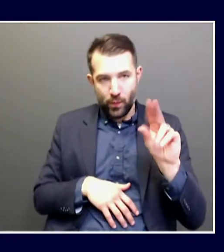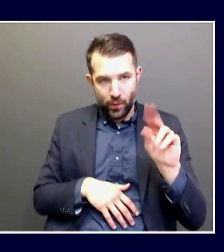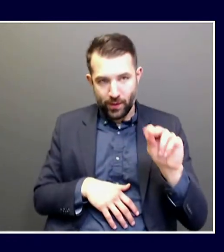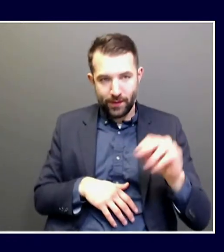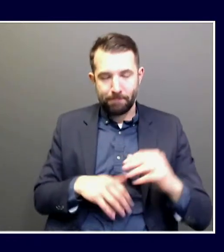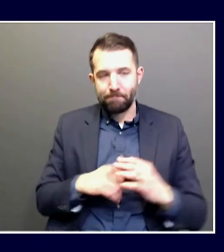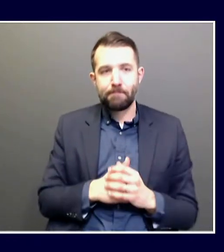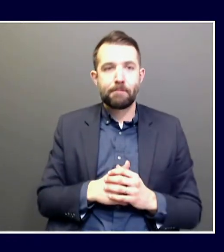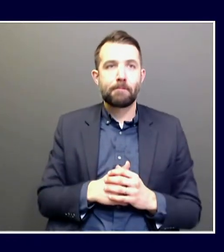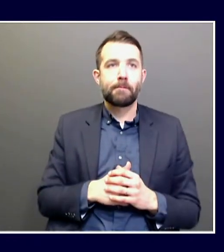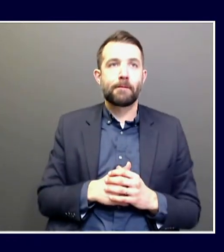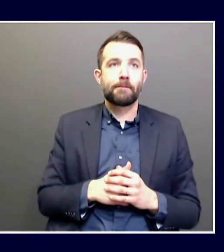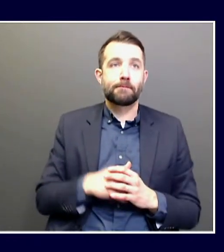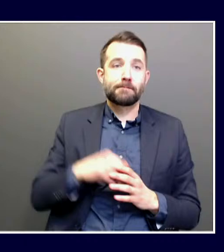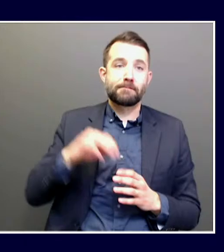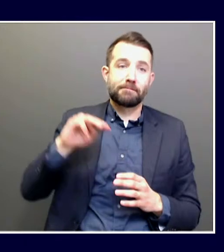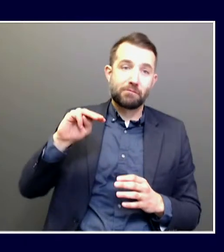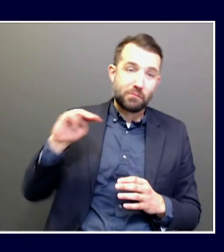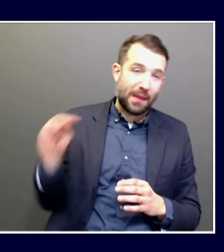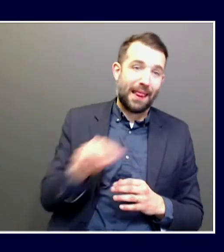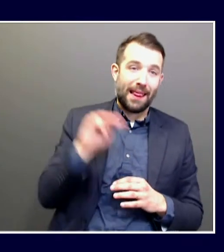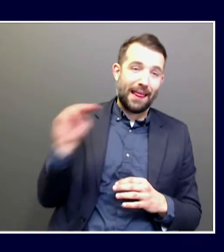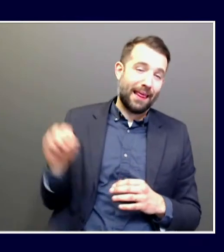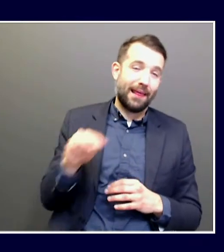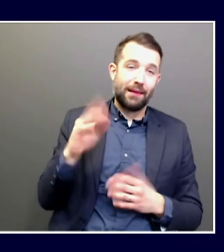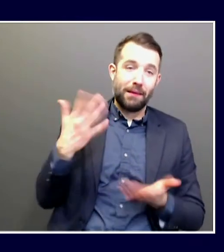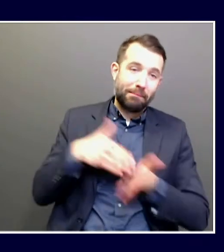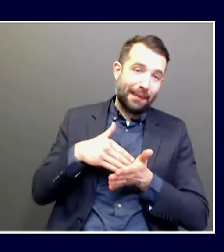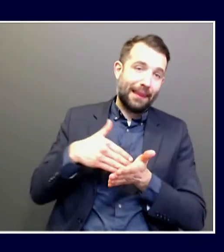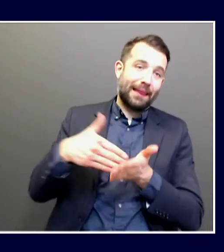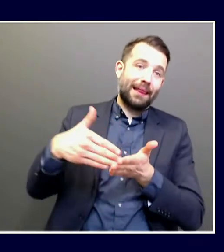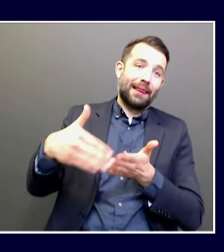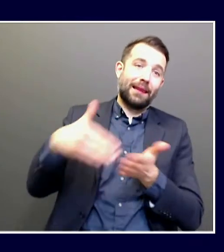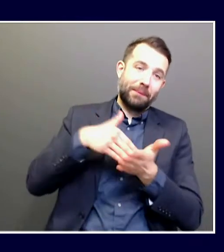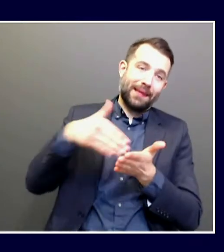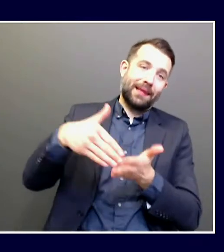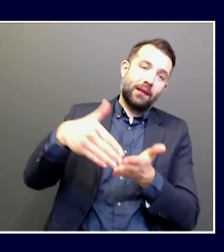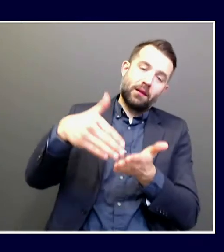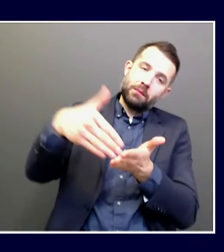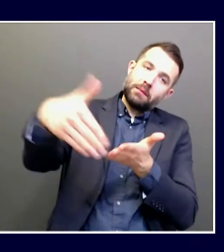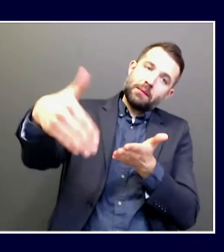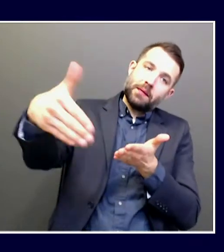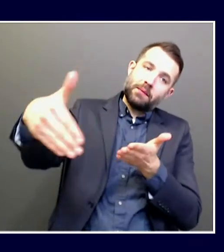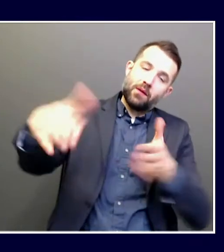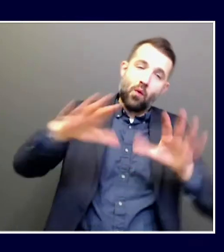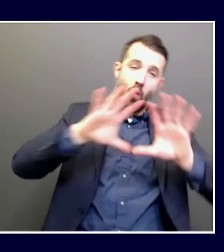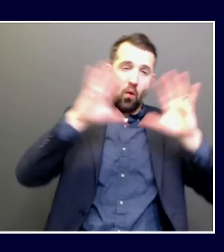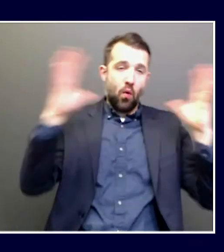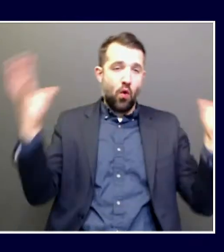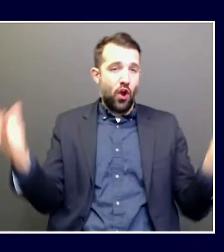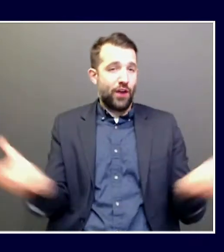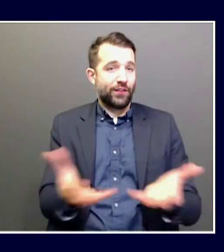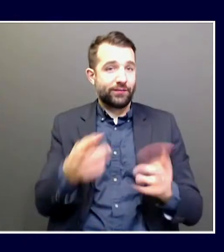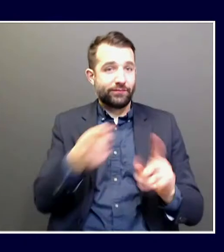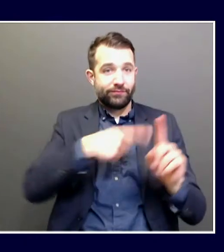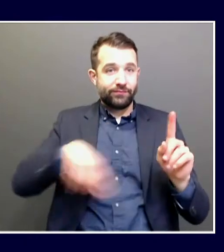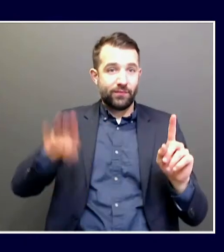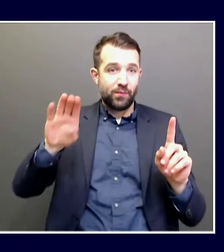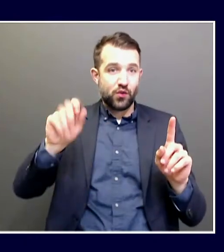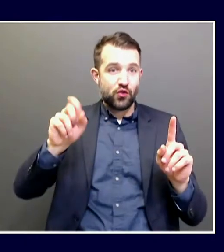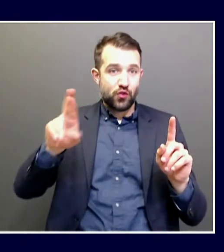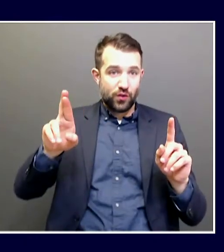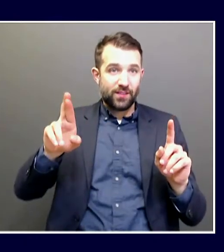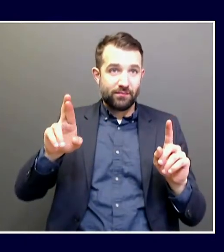the country, now across the globe. And the concern that the viewer raised that there may be an adverse effect on our